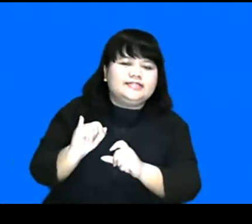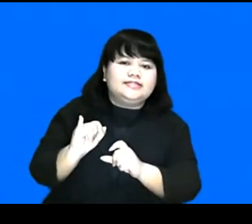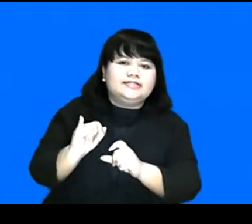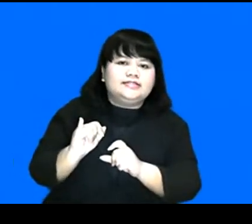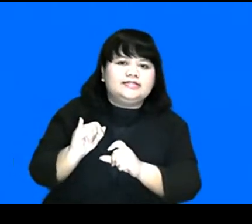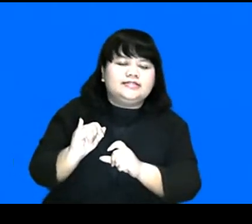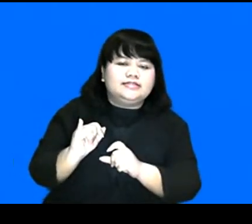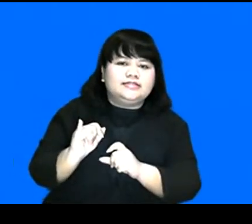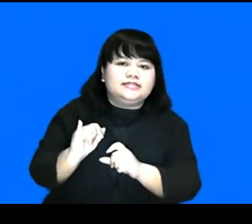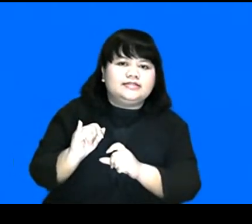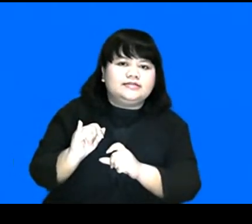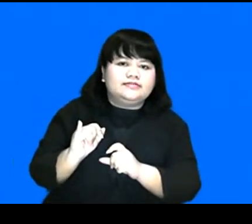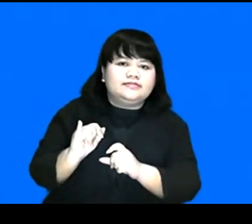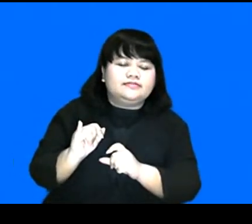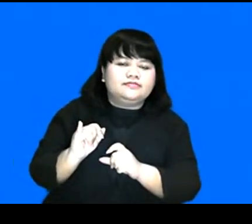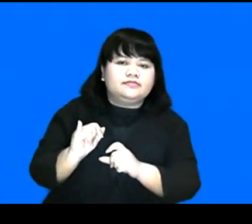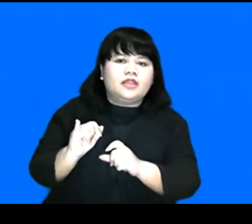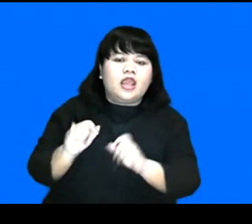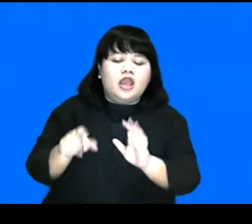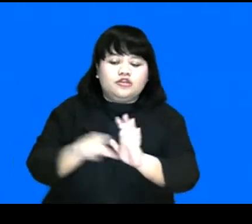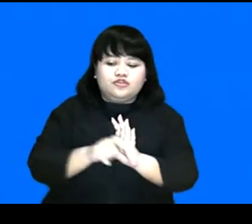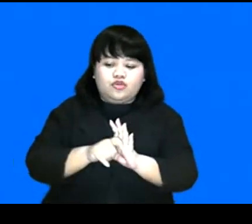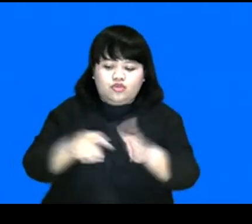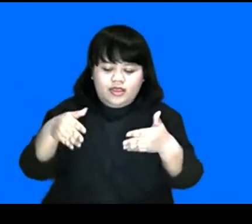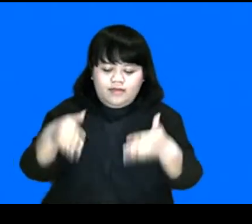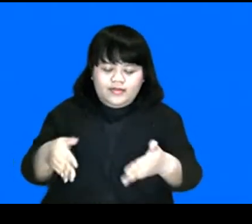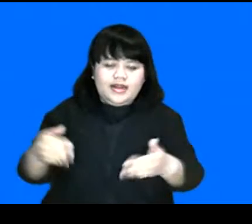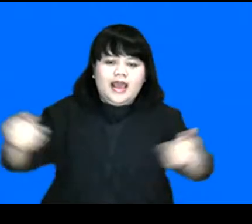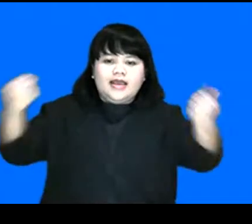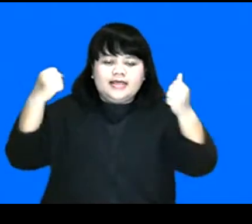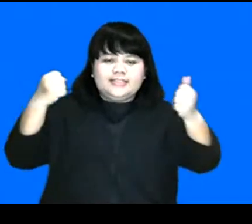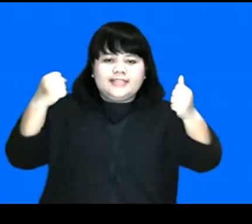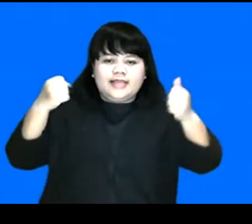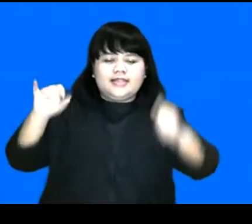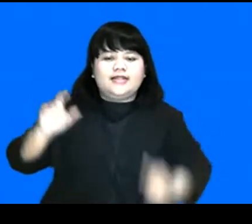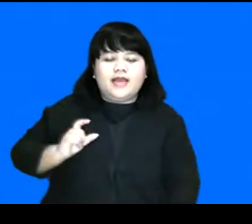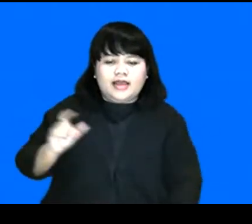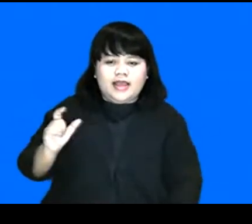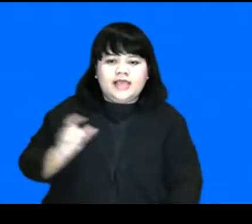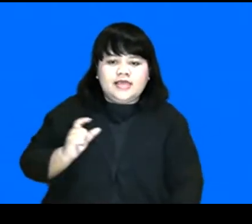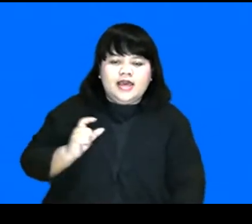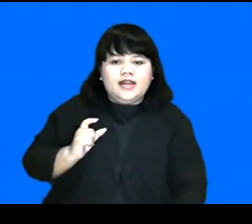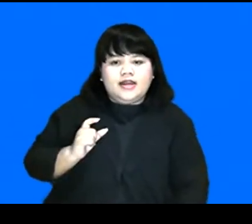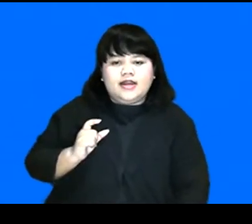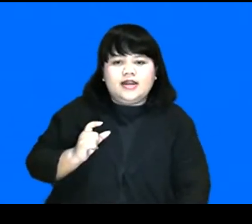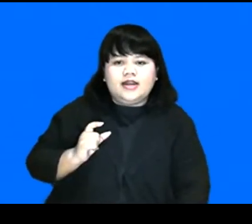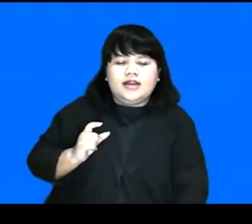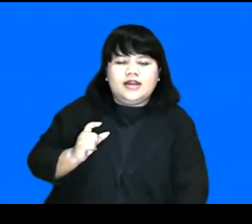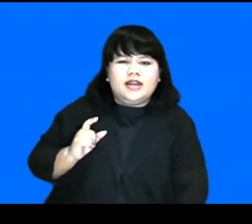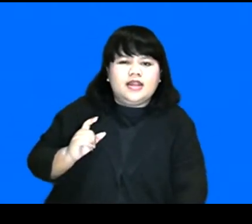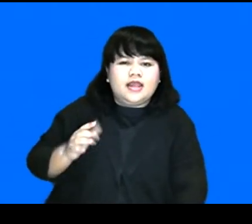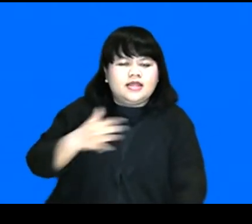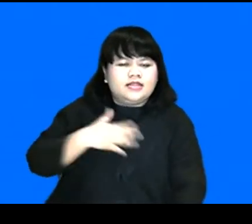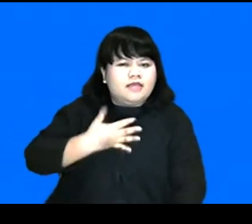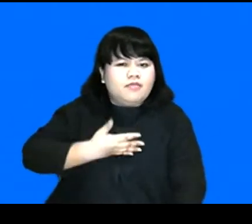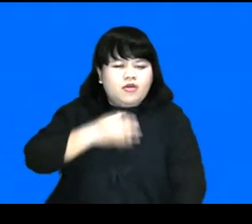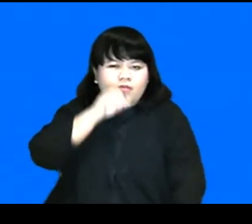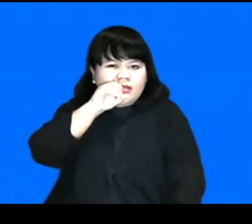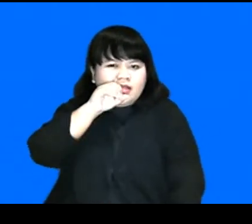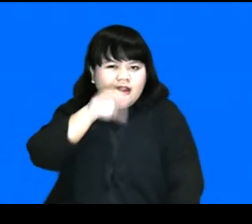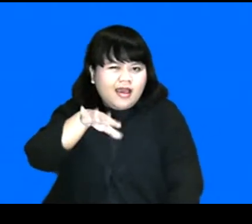health and wealth. So what are we saying? That 2% of value of wealth of the ultra